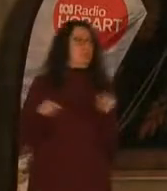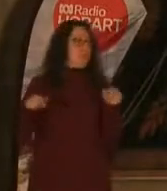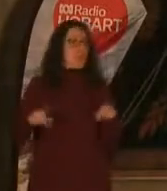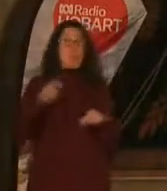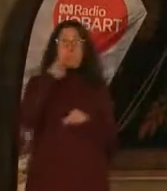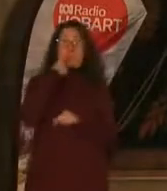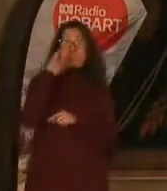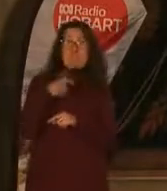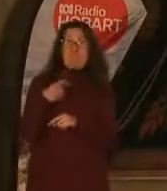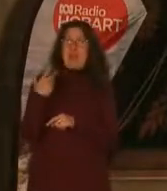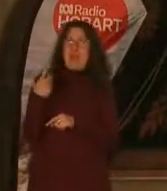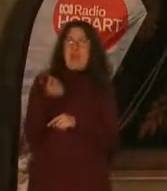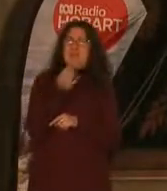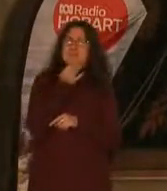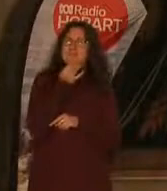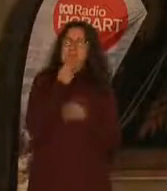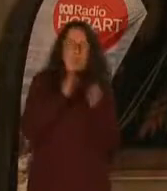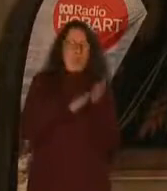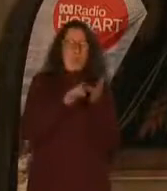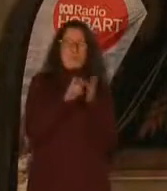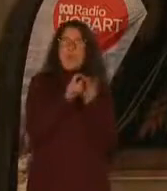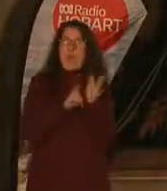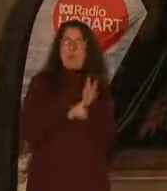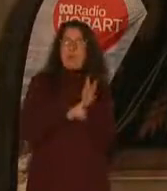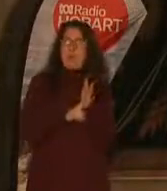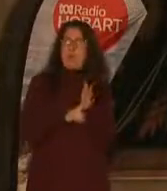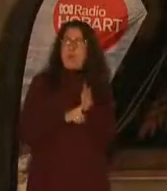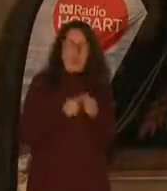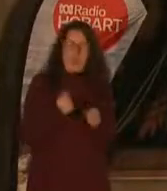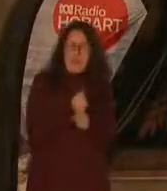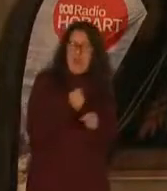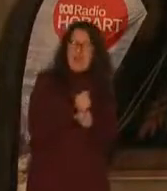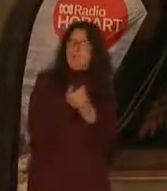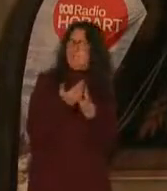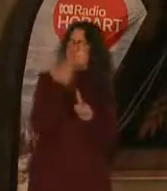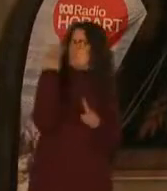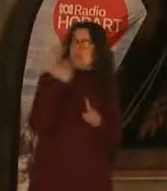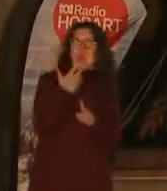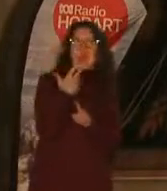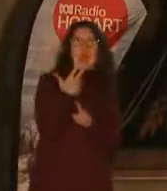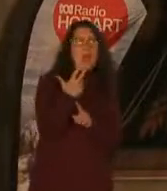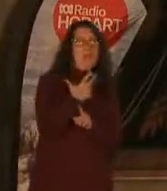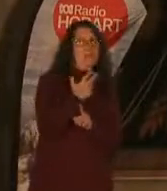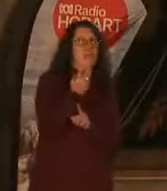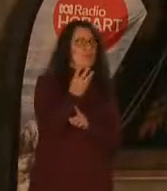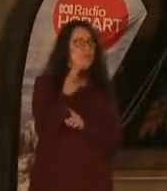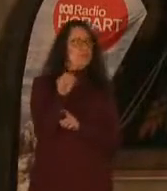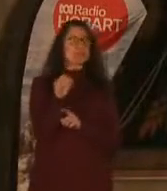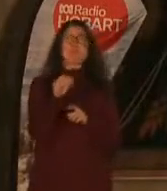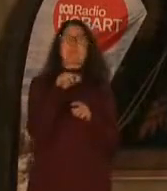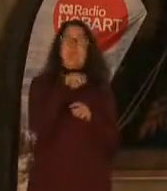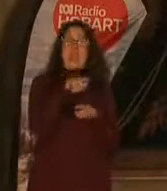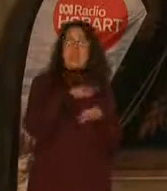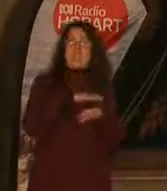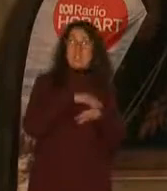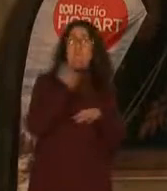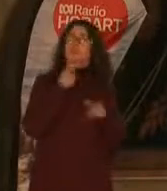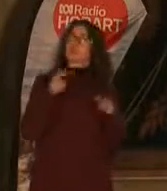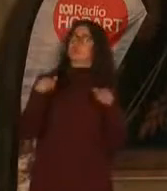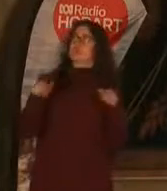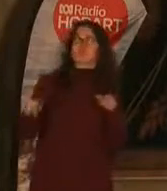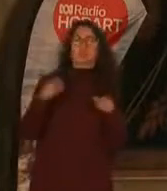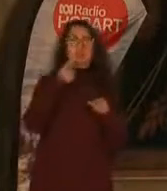collection here some small models that were made in the 1840s. And so Tony Brown, who was the senior curator at the time, and myself